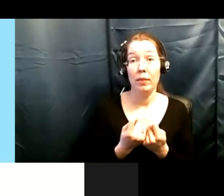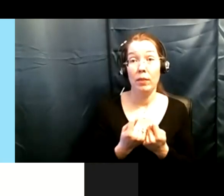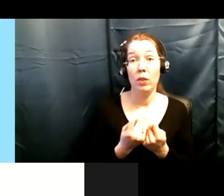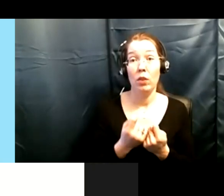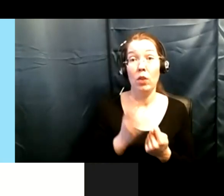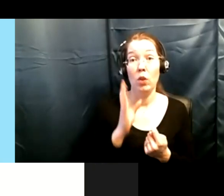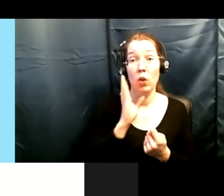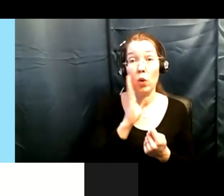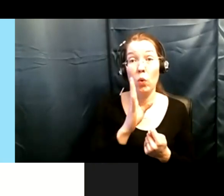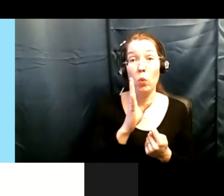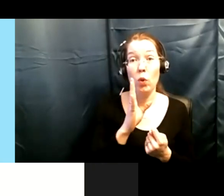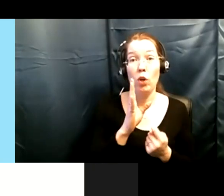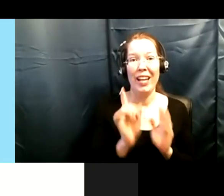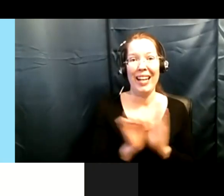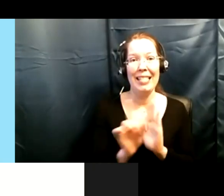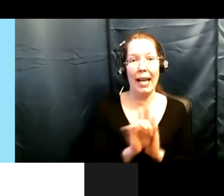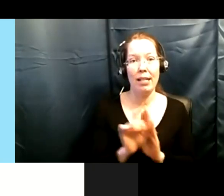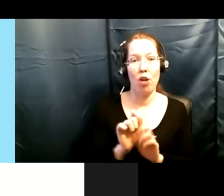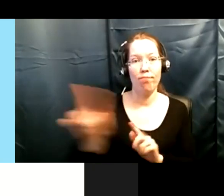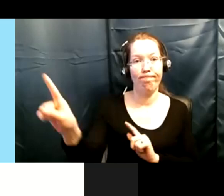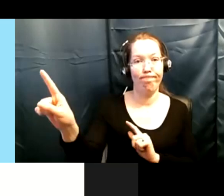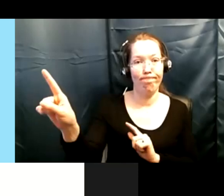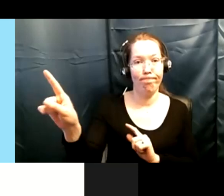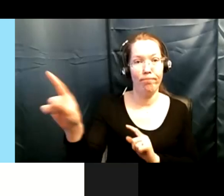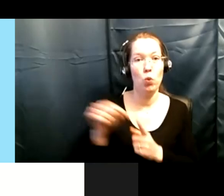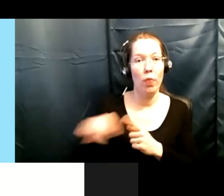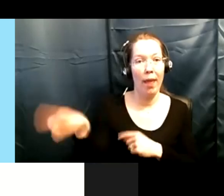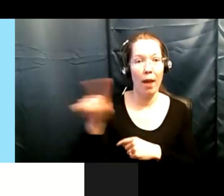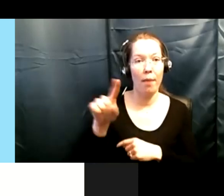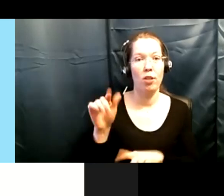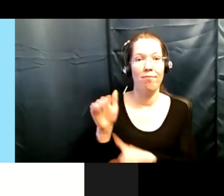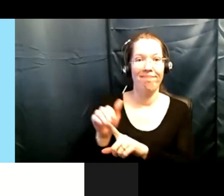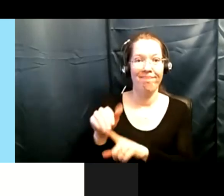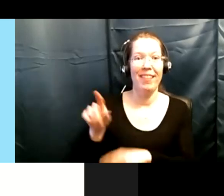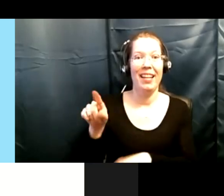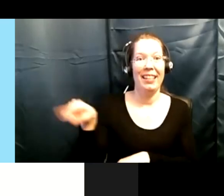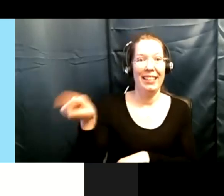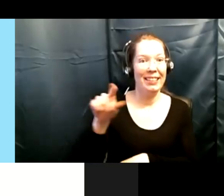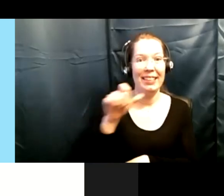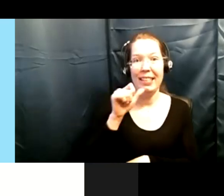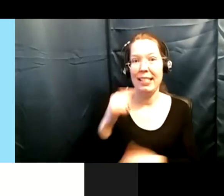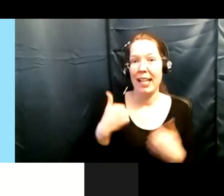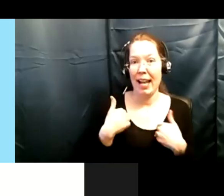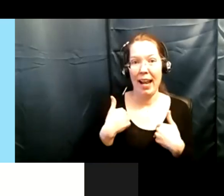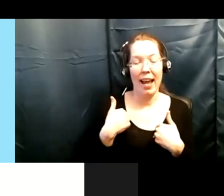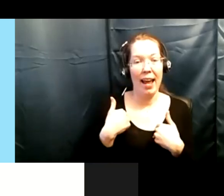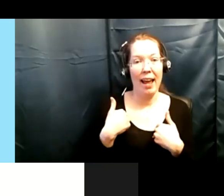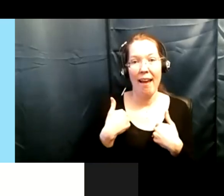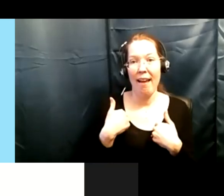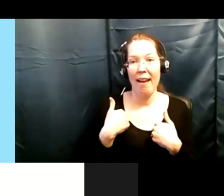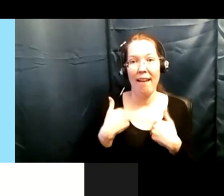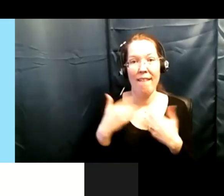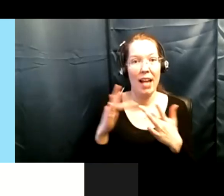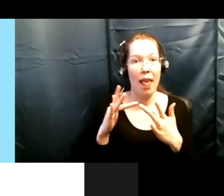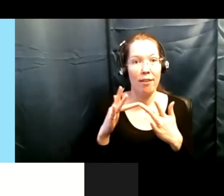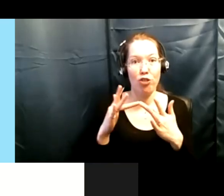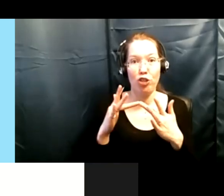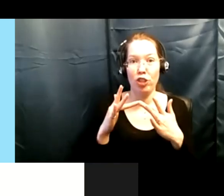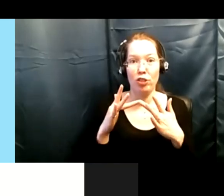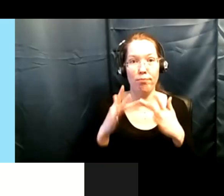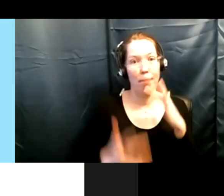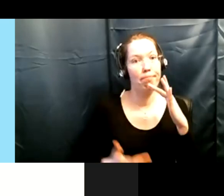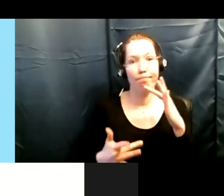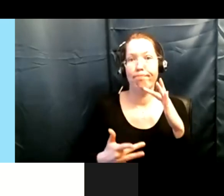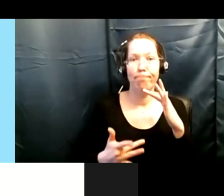will get a signal saying, hey, so-and-so doesn't have connection.